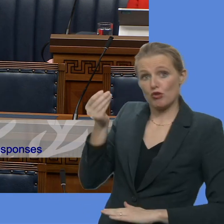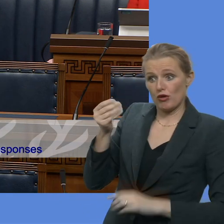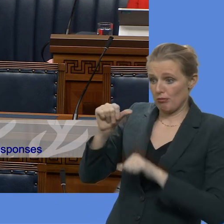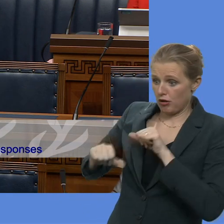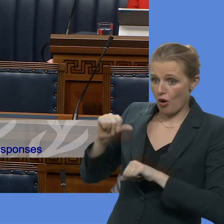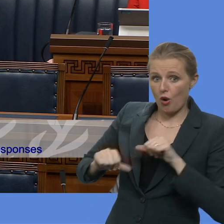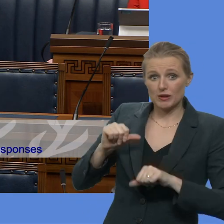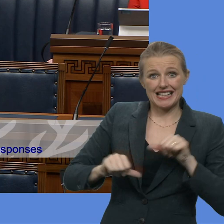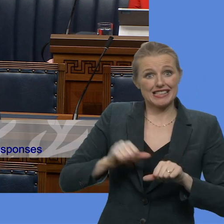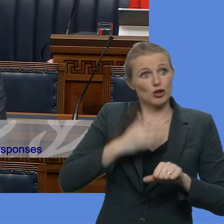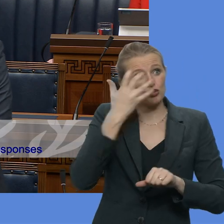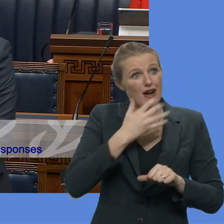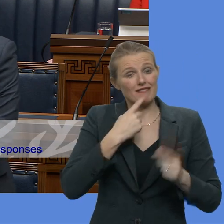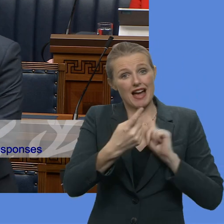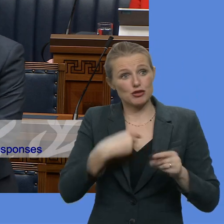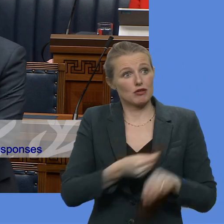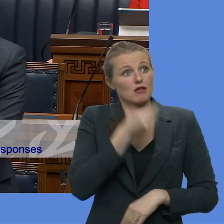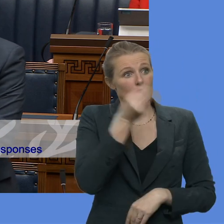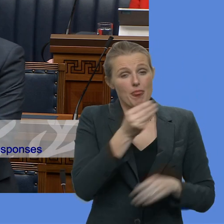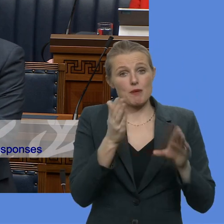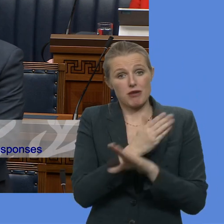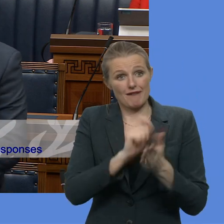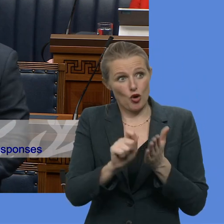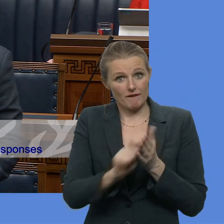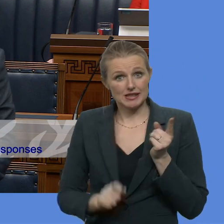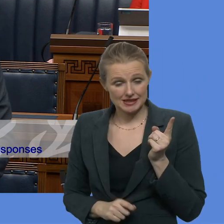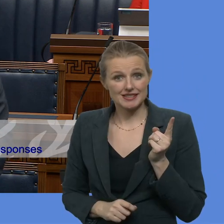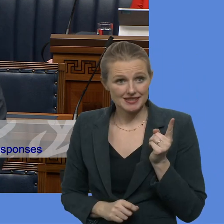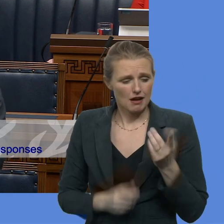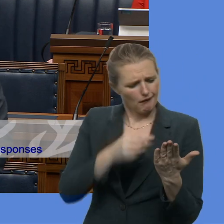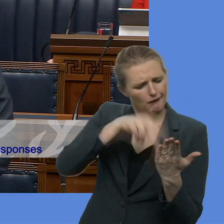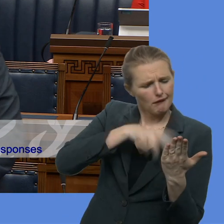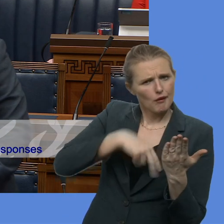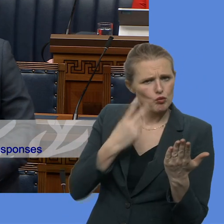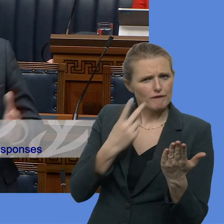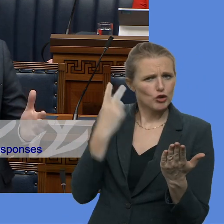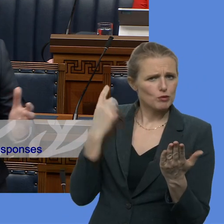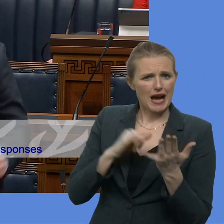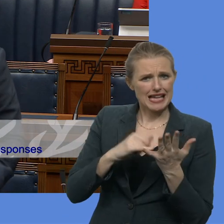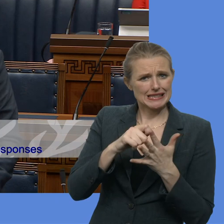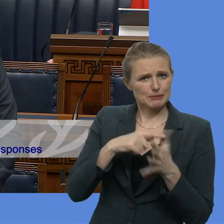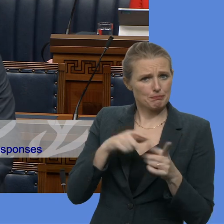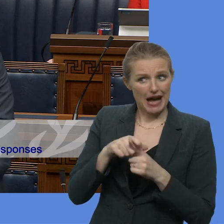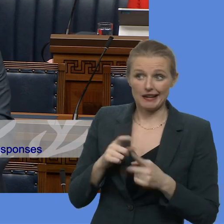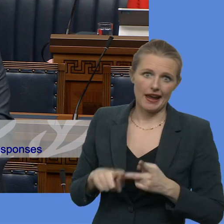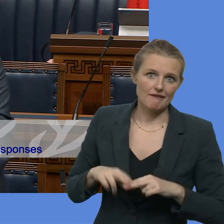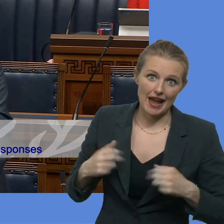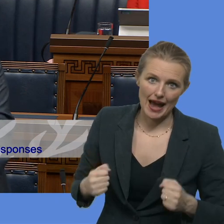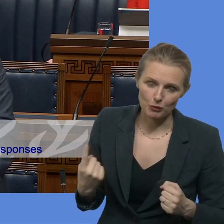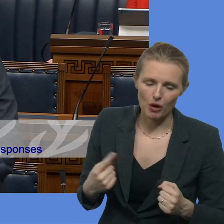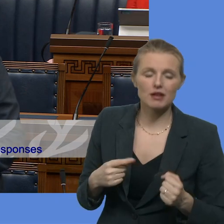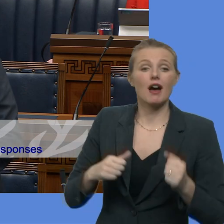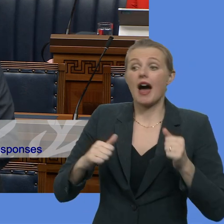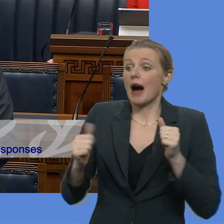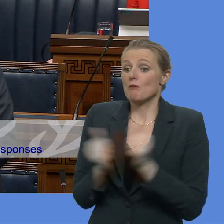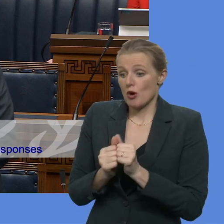The draft answer is then provided to the private office. It's then reviewed by a SPAD, if I had one, and then it's approved by the